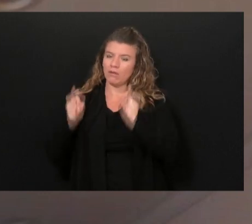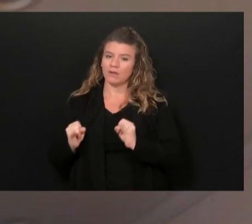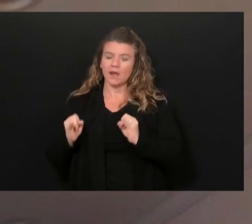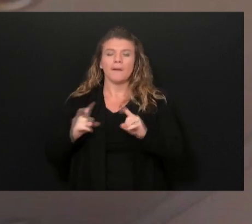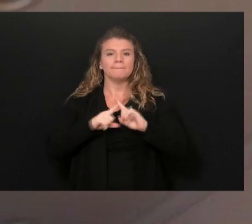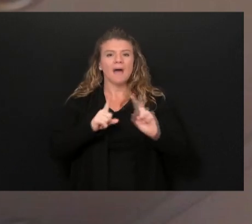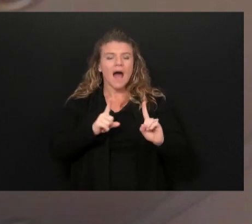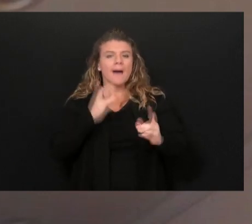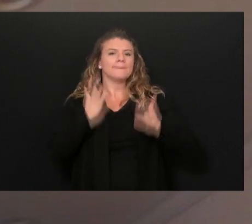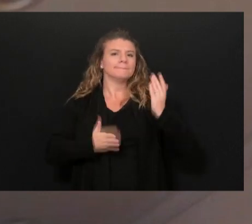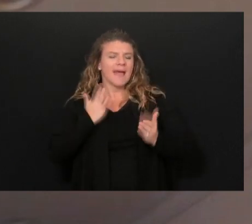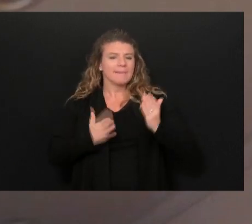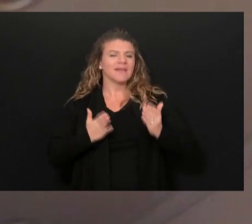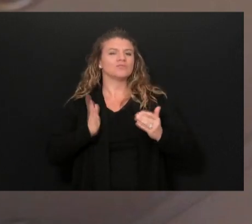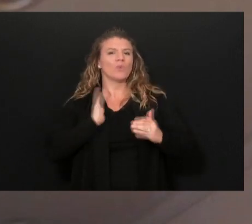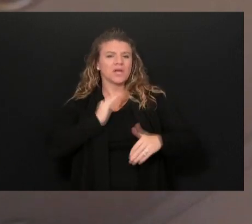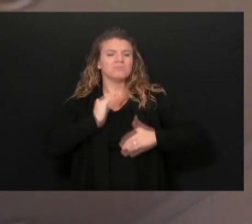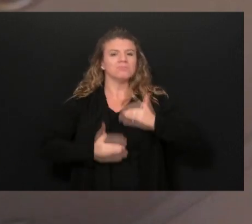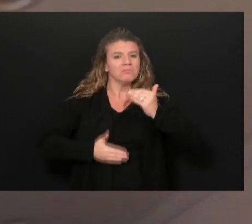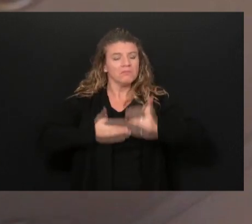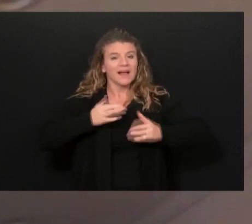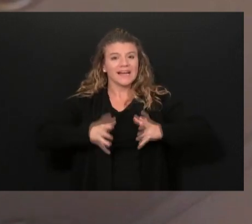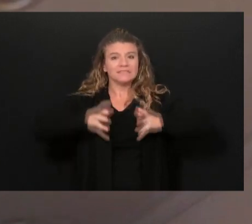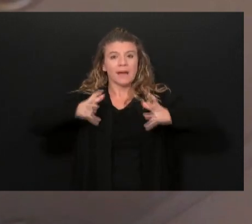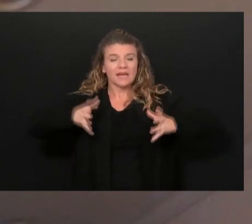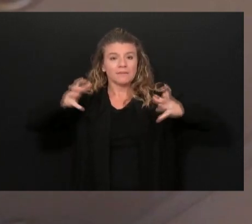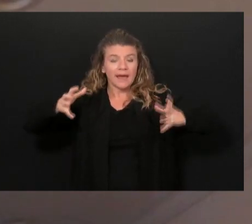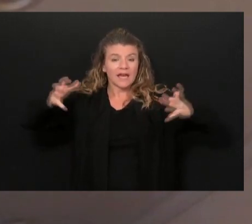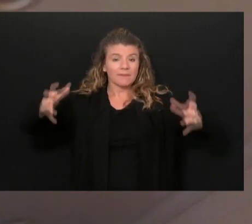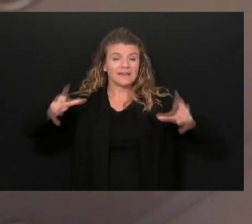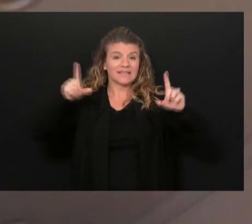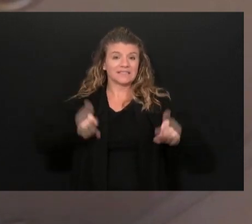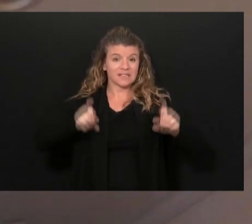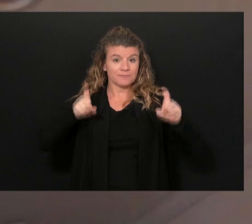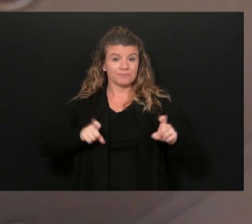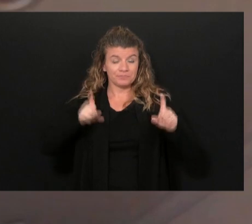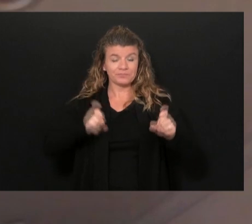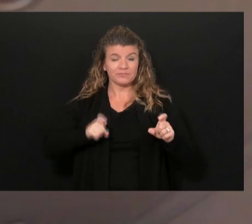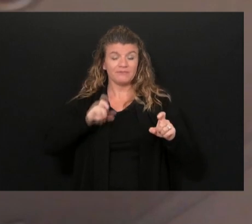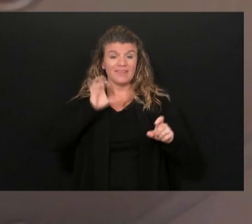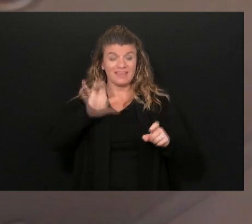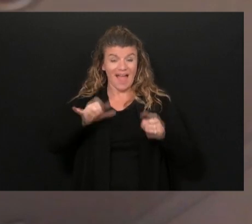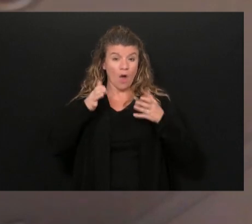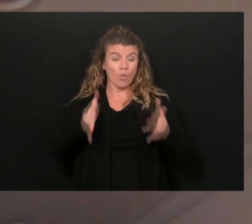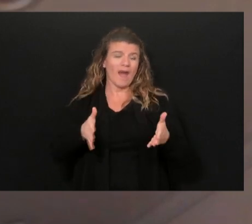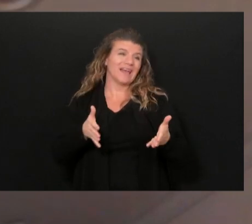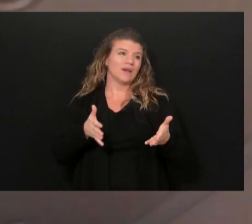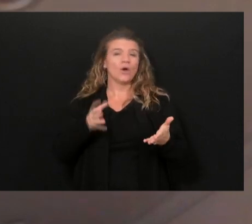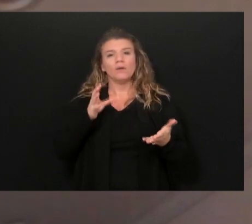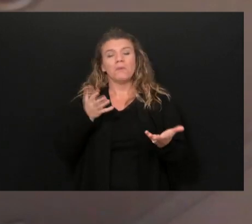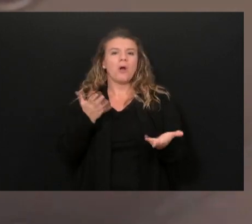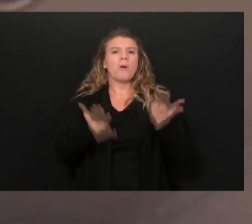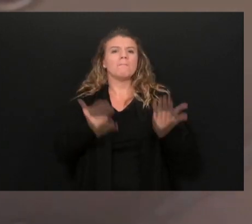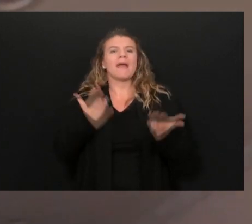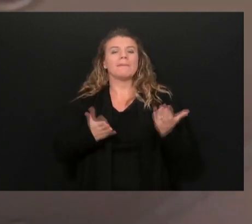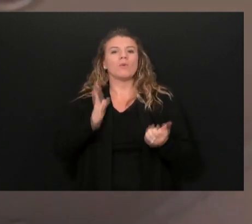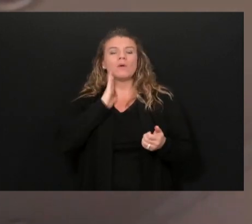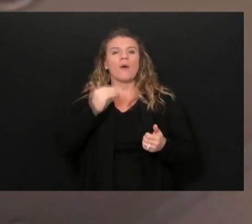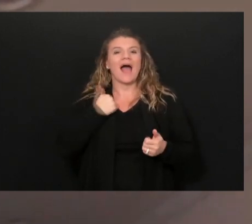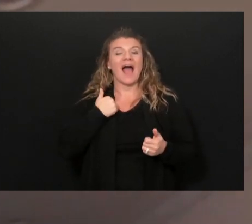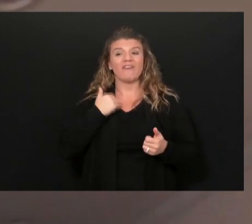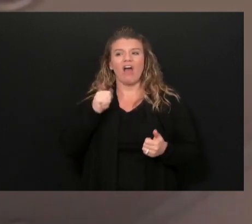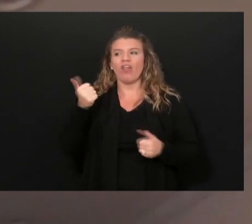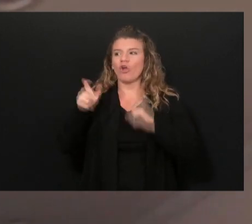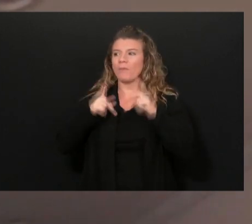go sort of expanding testing and that way, or even having some people who might do their